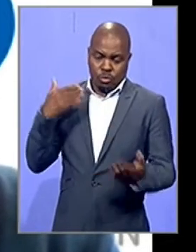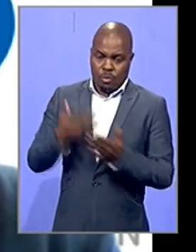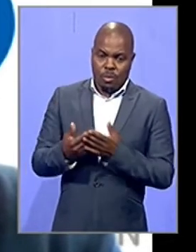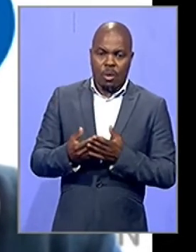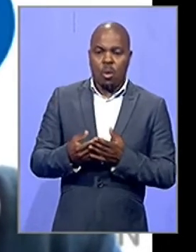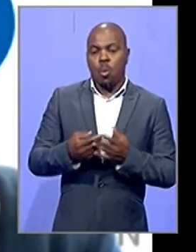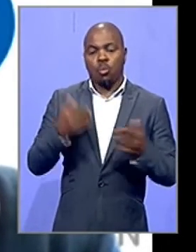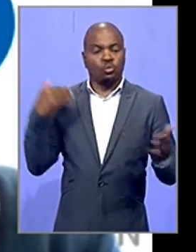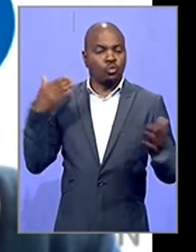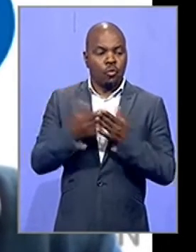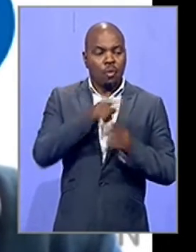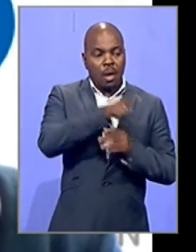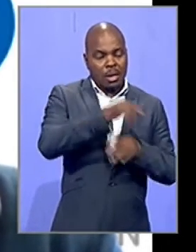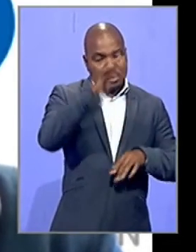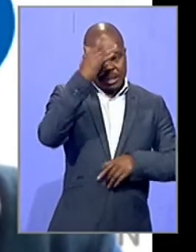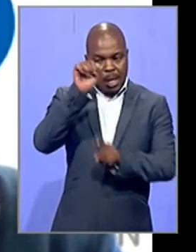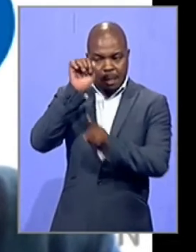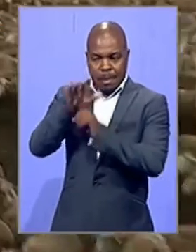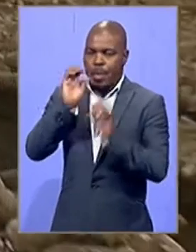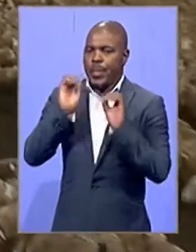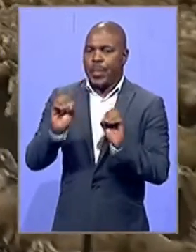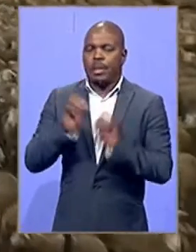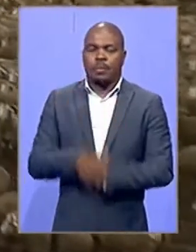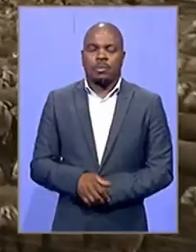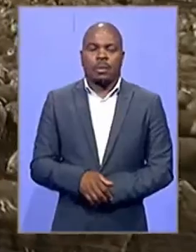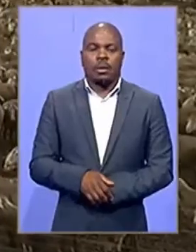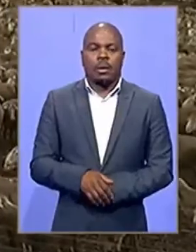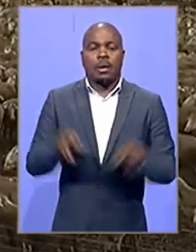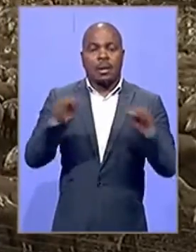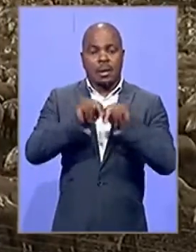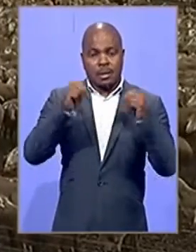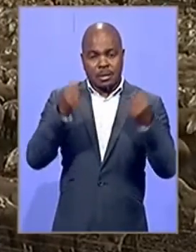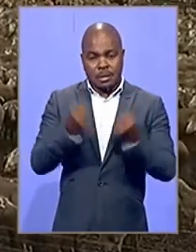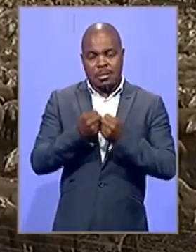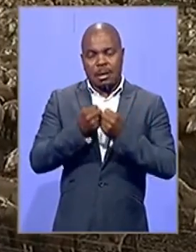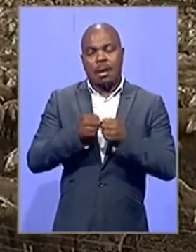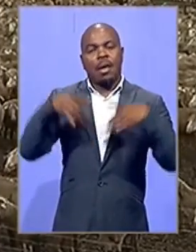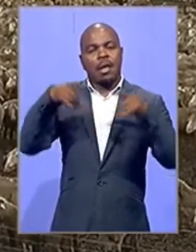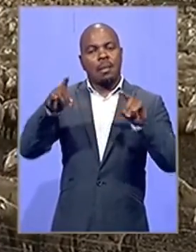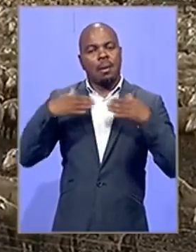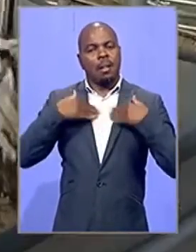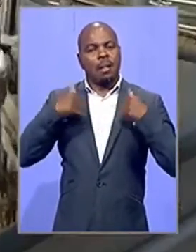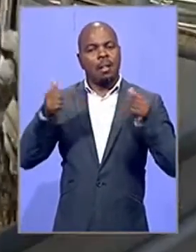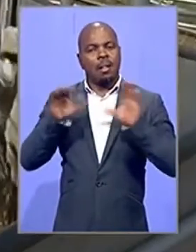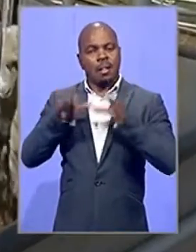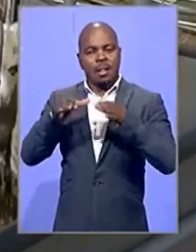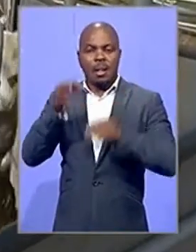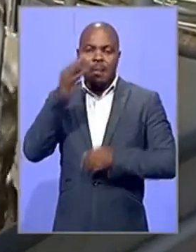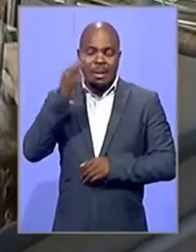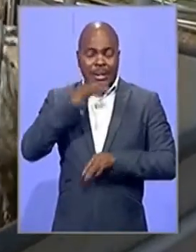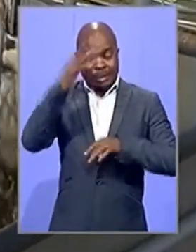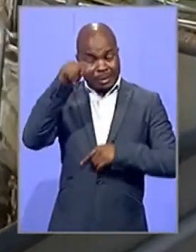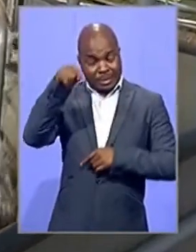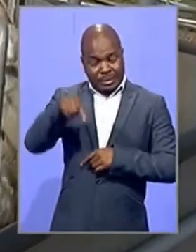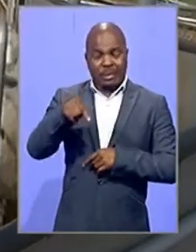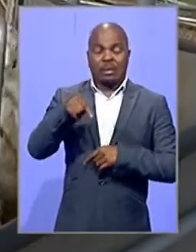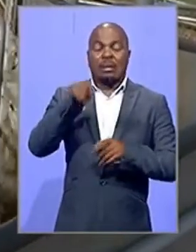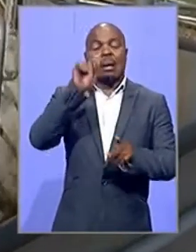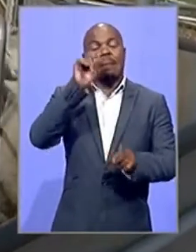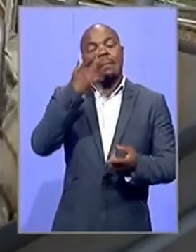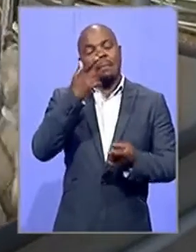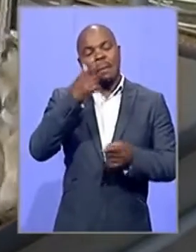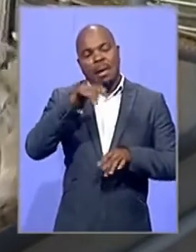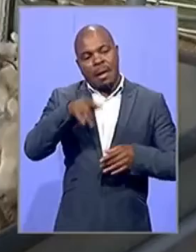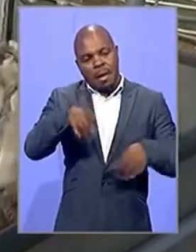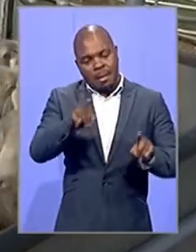we haven't been affected to a large extent. National Animal Health Forum e hlalosa hore bohloko bona ba mokaka bo ama diphoofolo